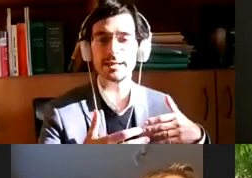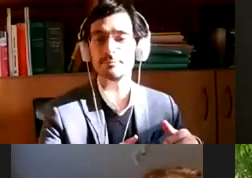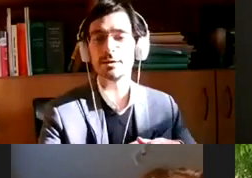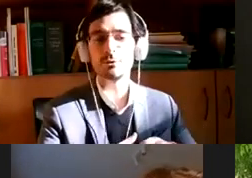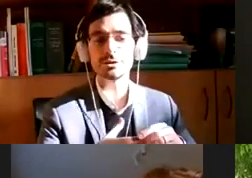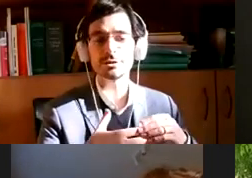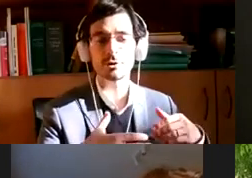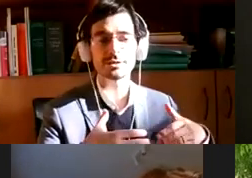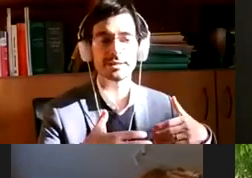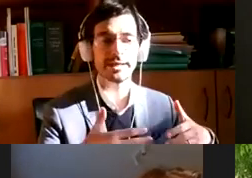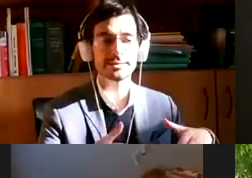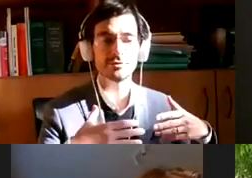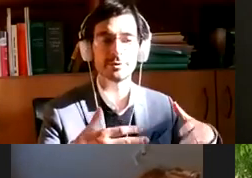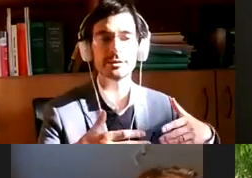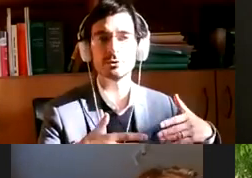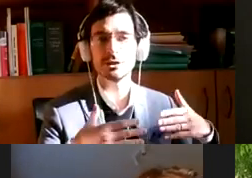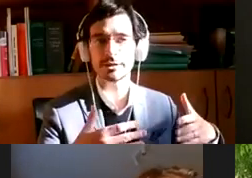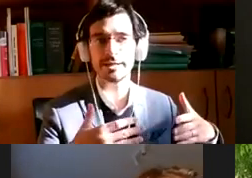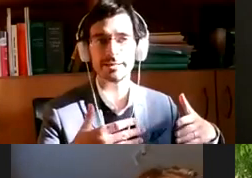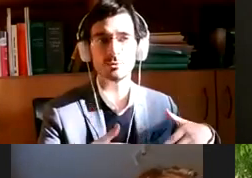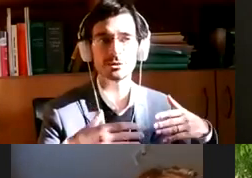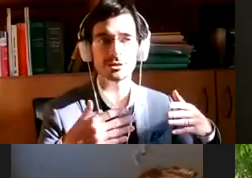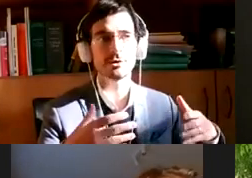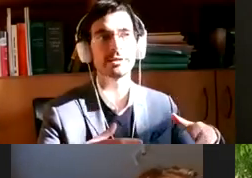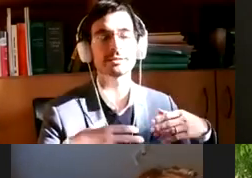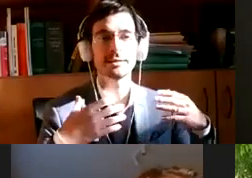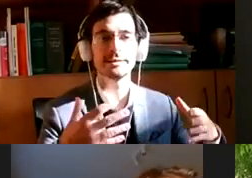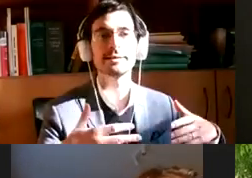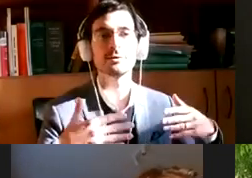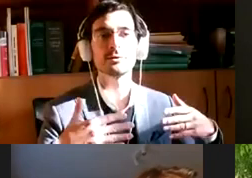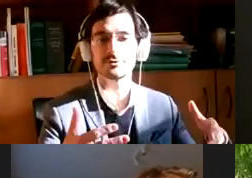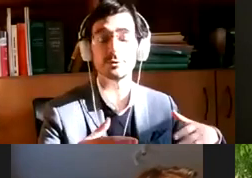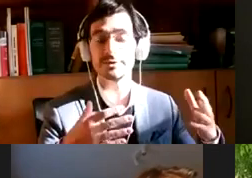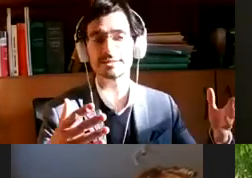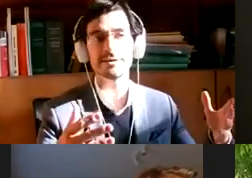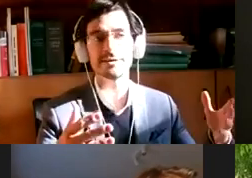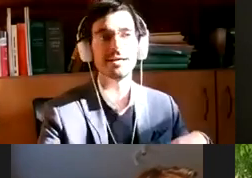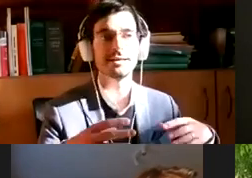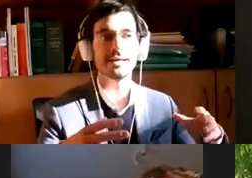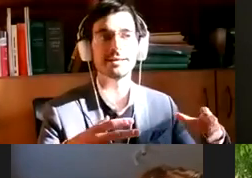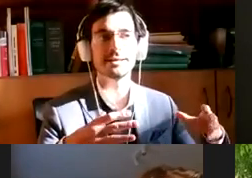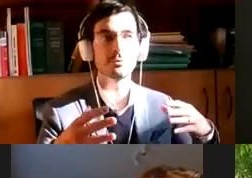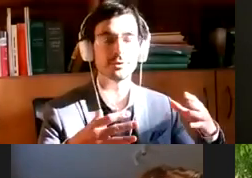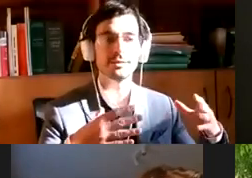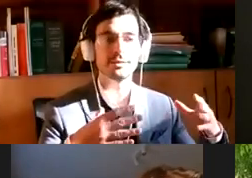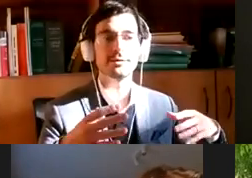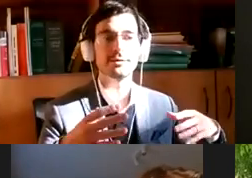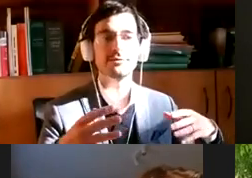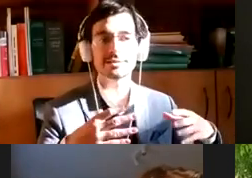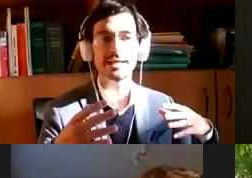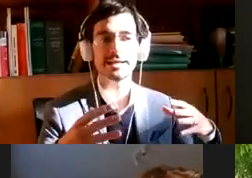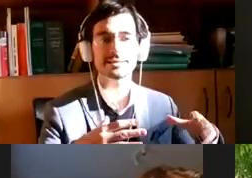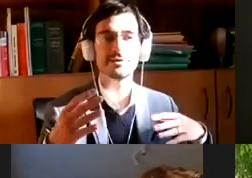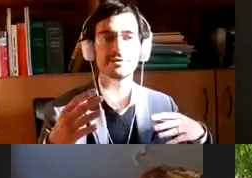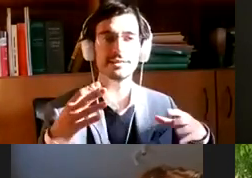between them, which is not always the case if you bring a judicial case where just lawyers are dealing with the stuff, and then the community